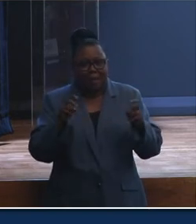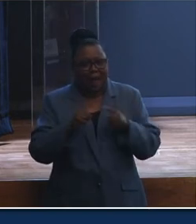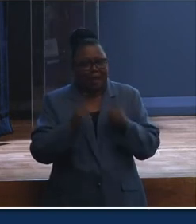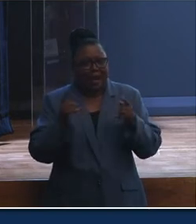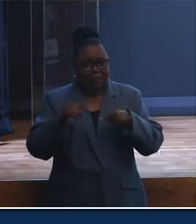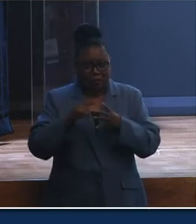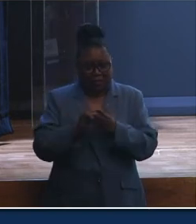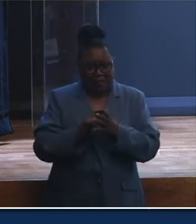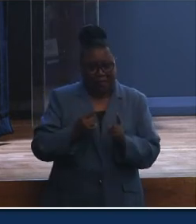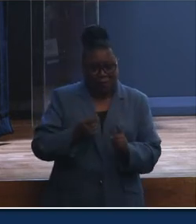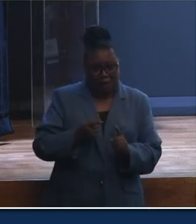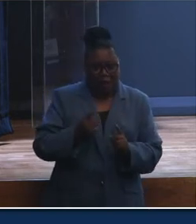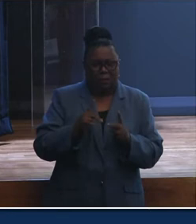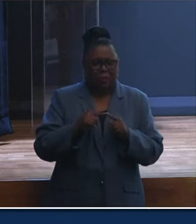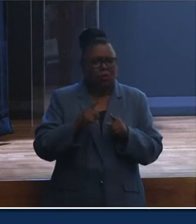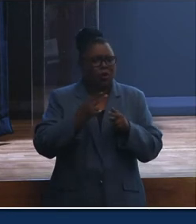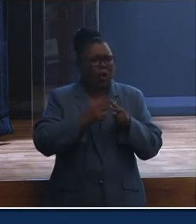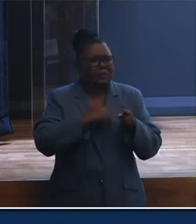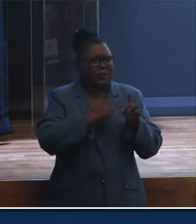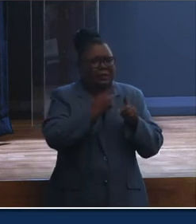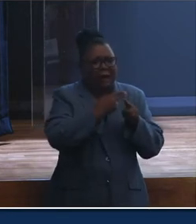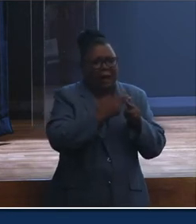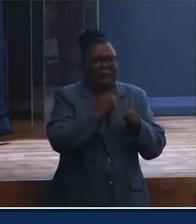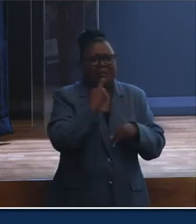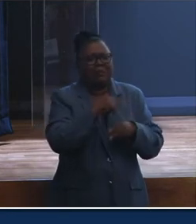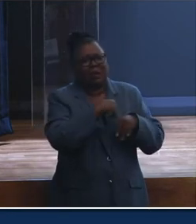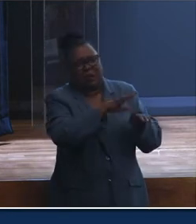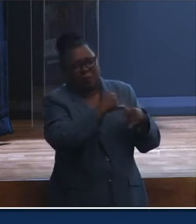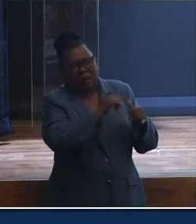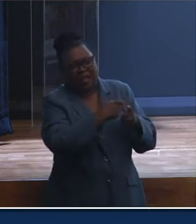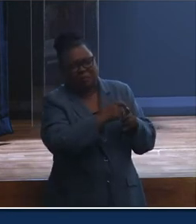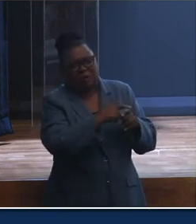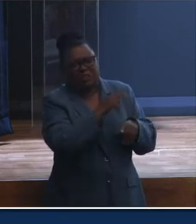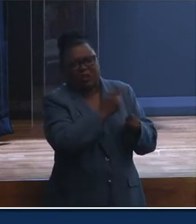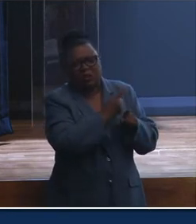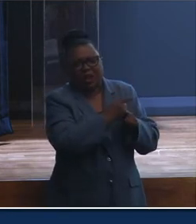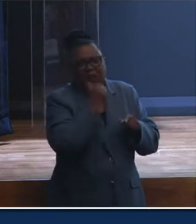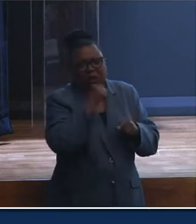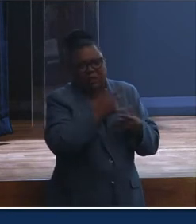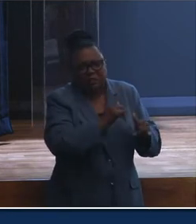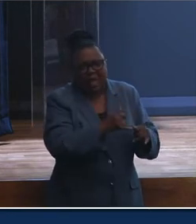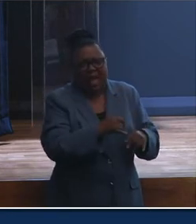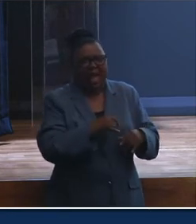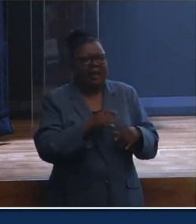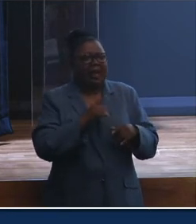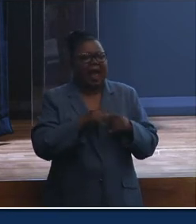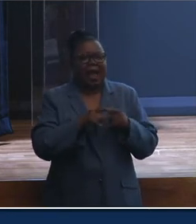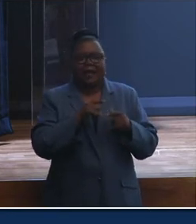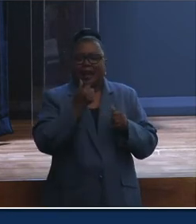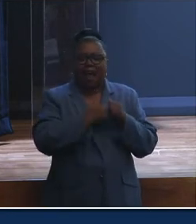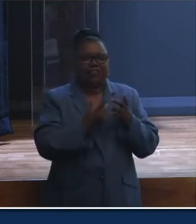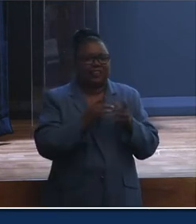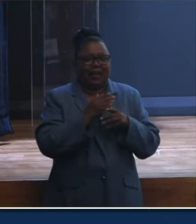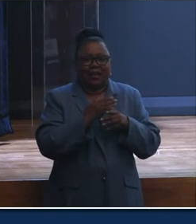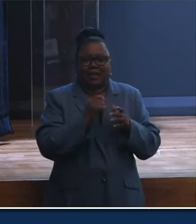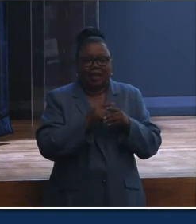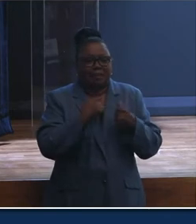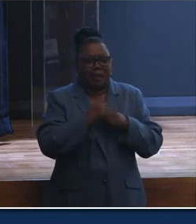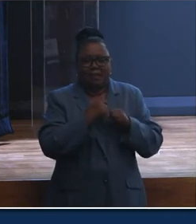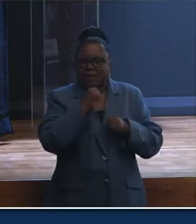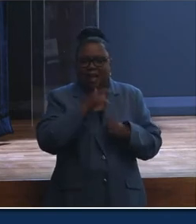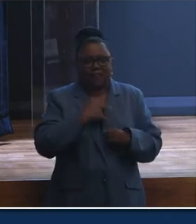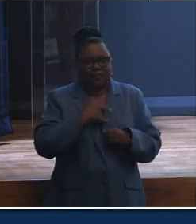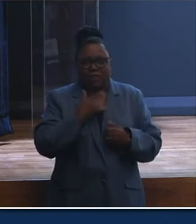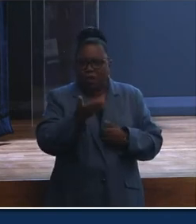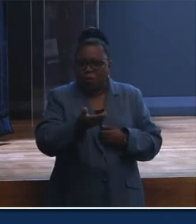up until this point, people were calling me names, telling me to go play sports that normal girls play, and everything in between that made me not